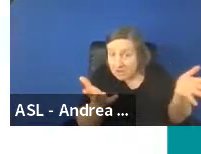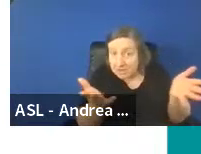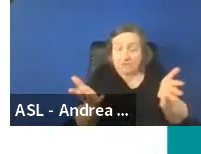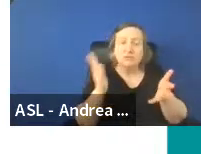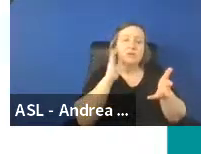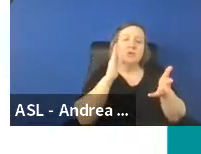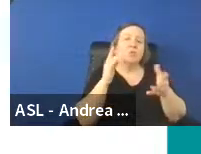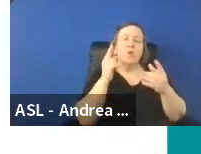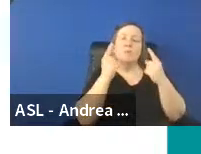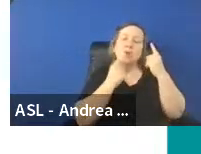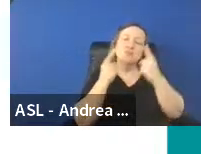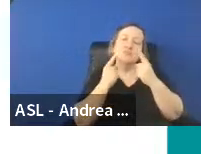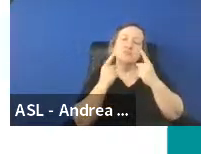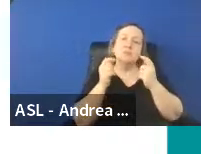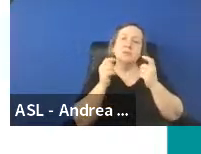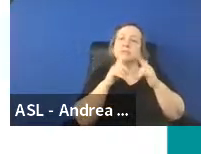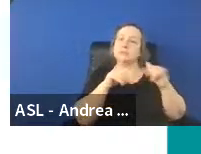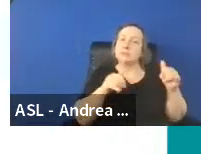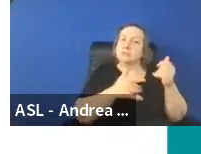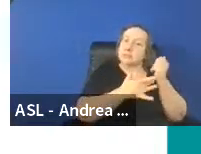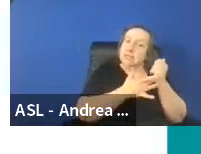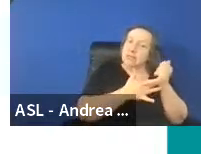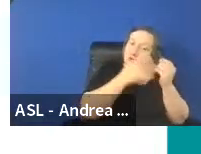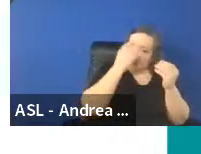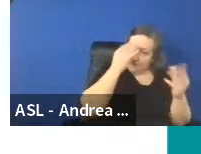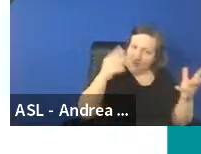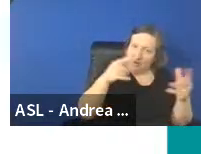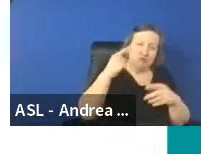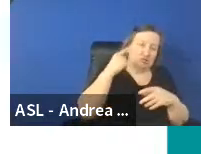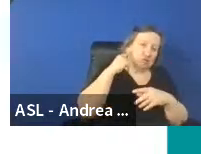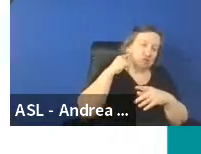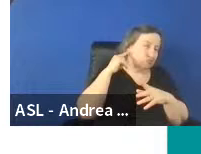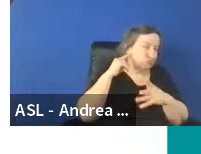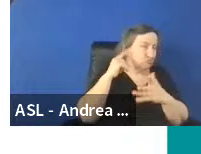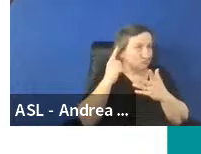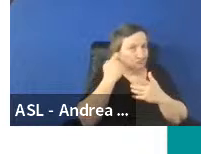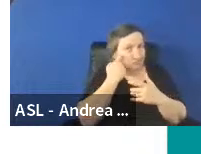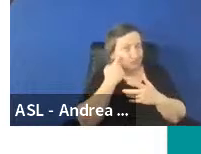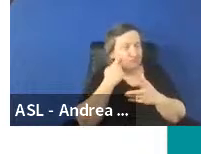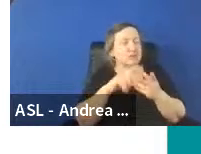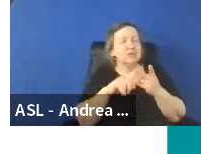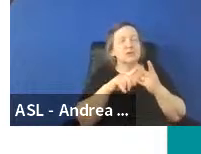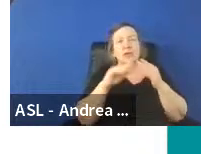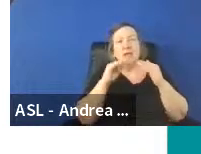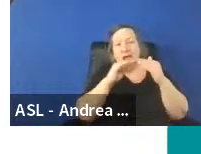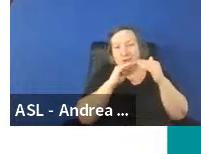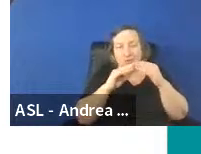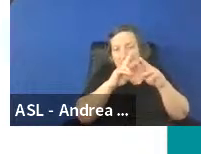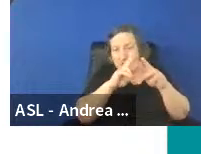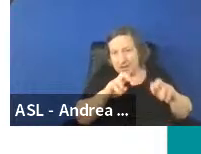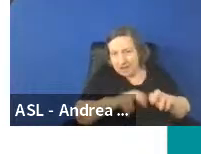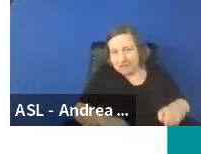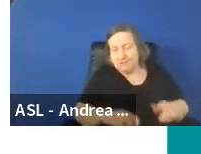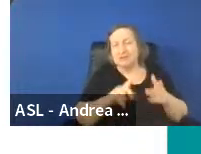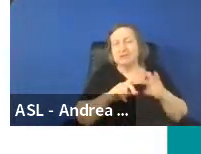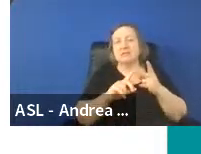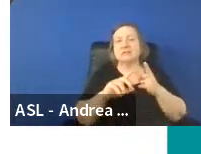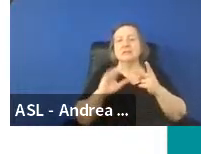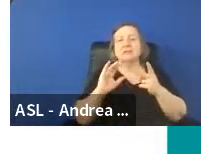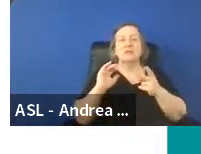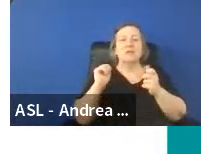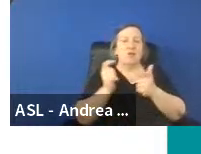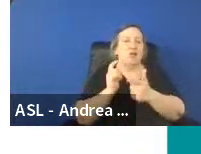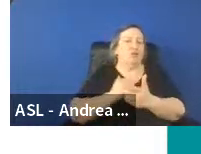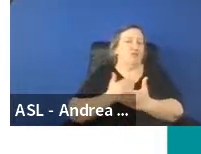considered alongside the technical information, which you just heard about, the equity analysis that you also heard about. All of our